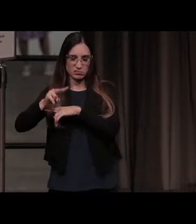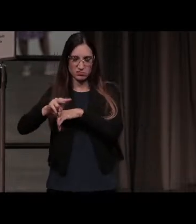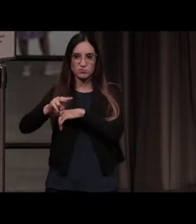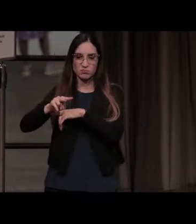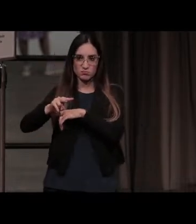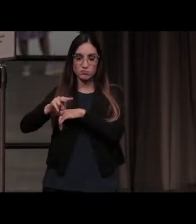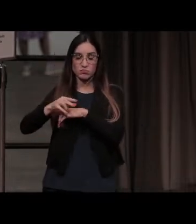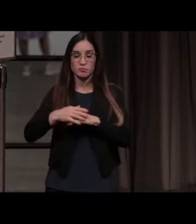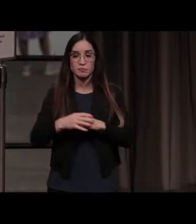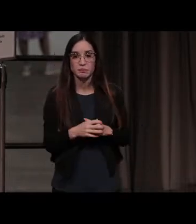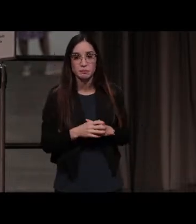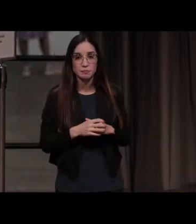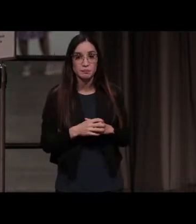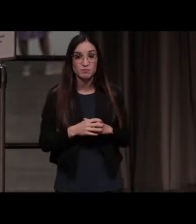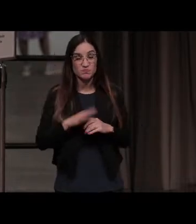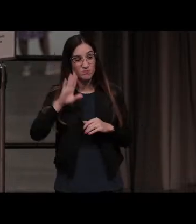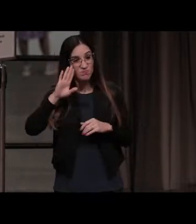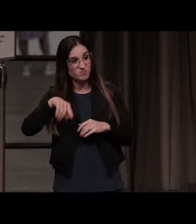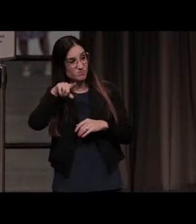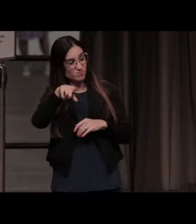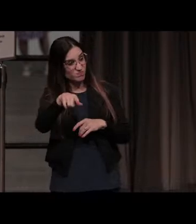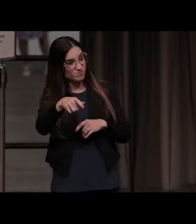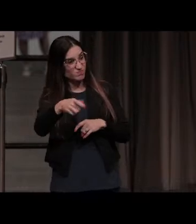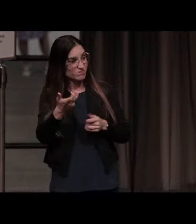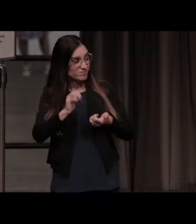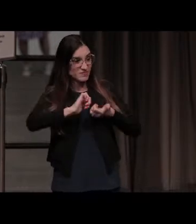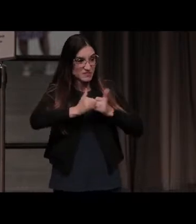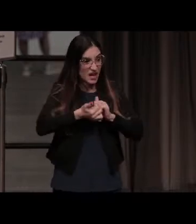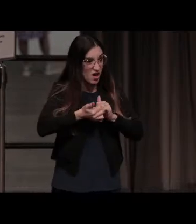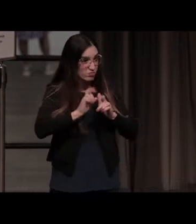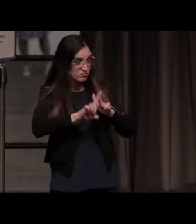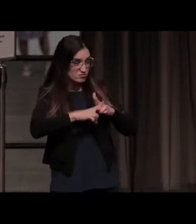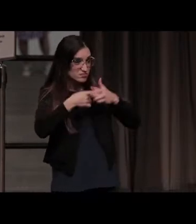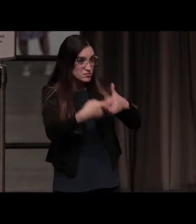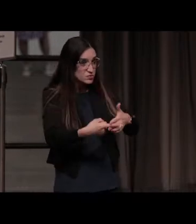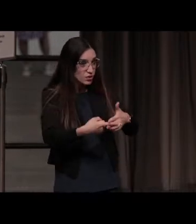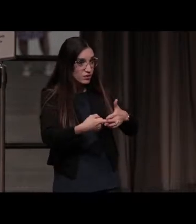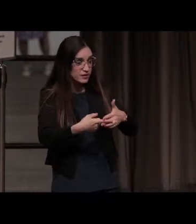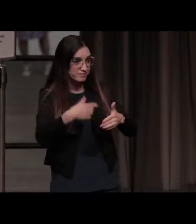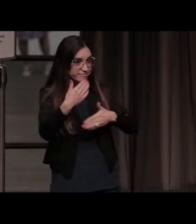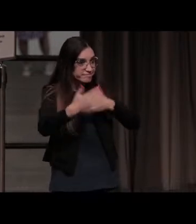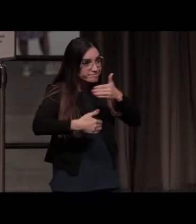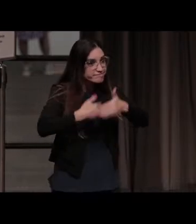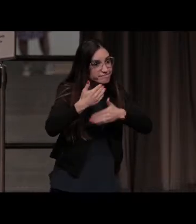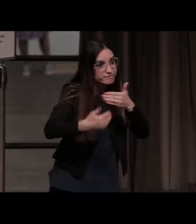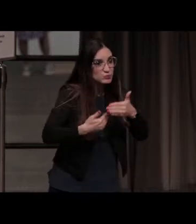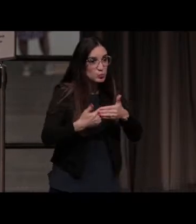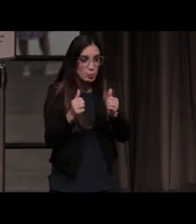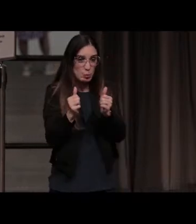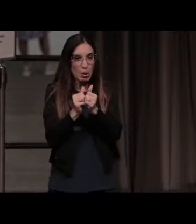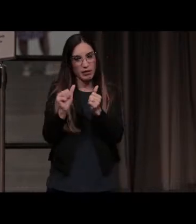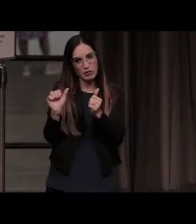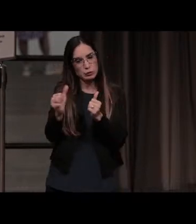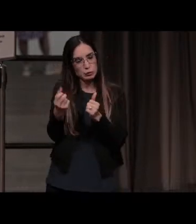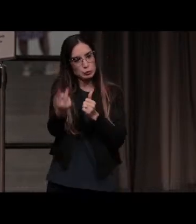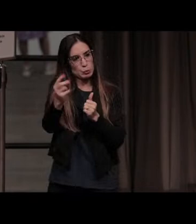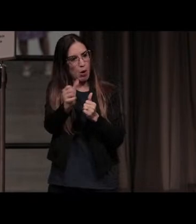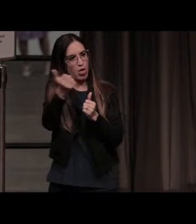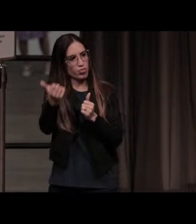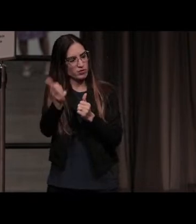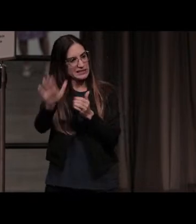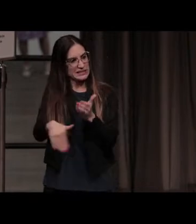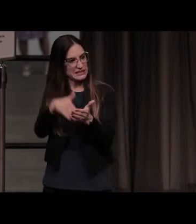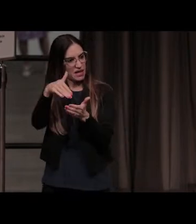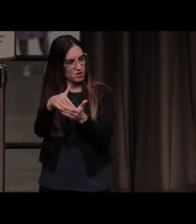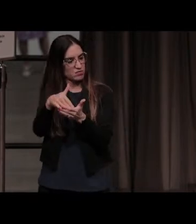artist residencies, the Heat Exchange by Bass Fisher Invitational and Rogaland Kunstcenter, and the